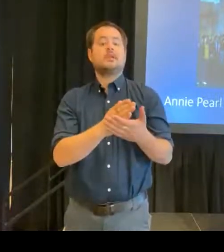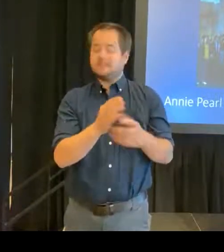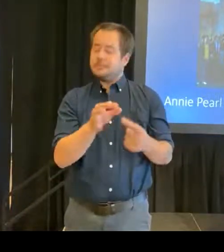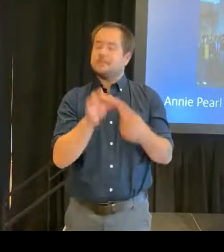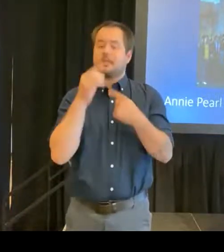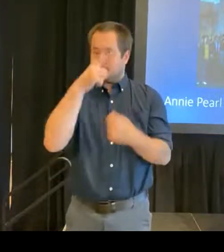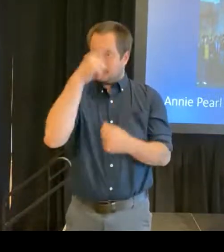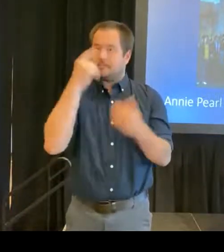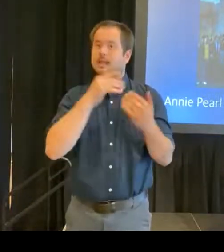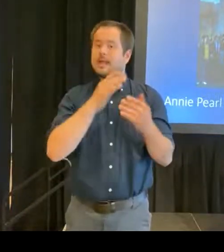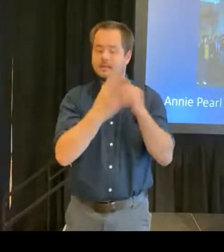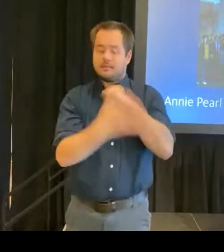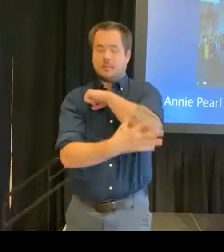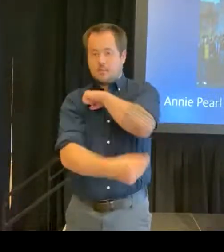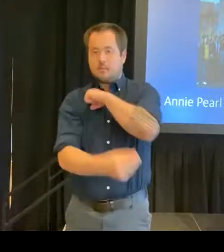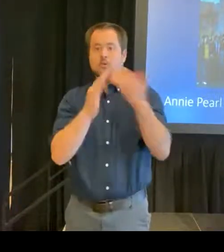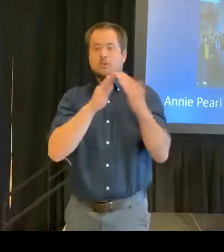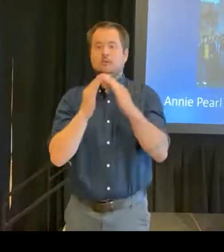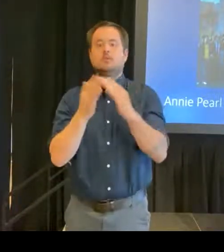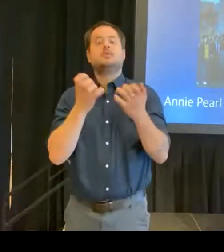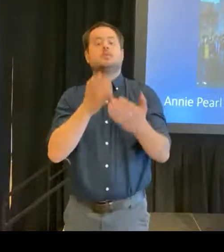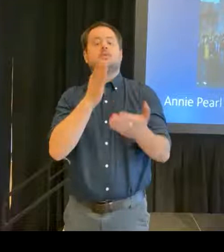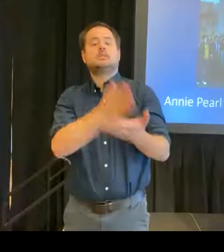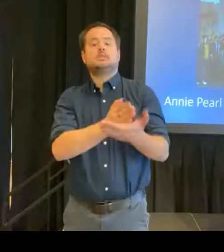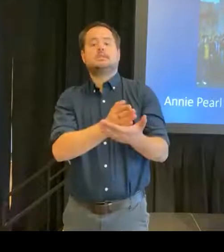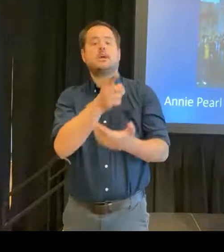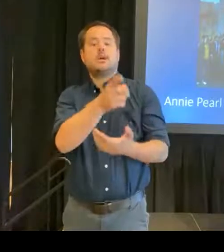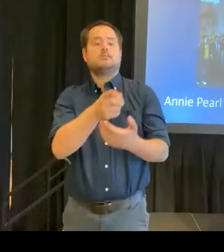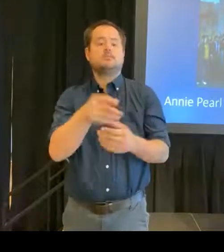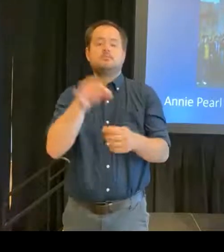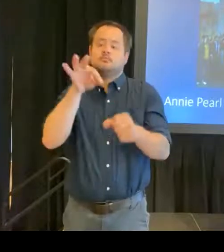Black communities and poor communities, keep you from getting in power.